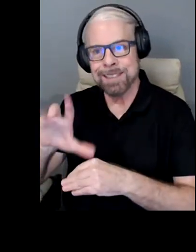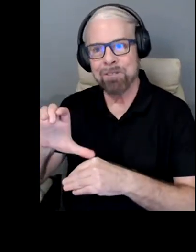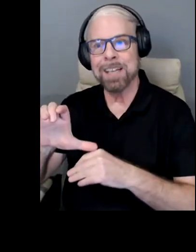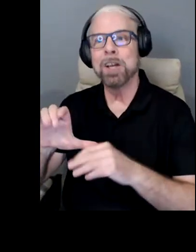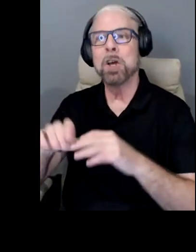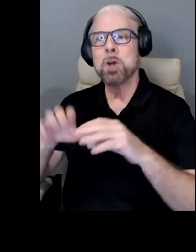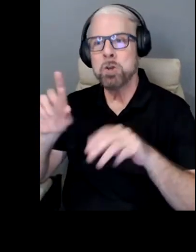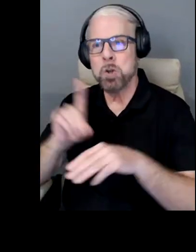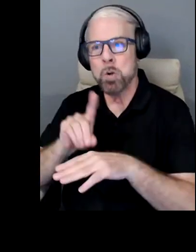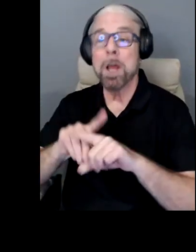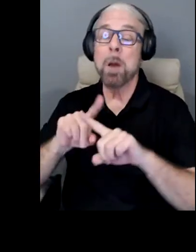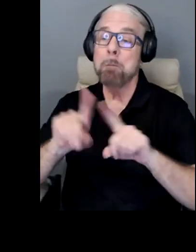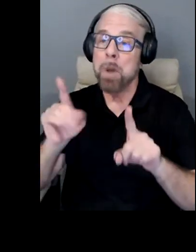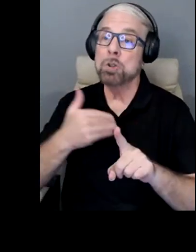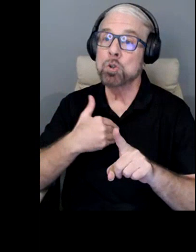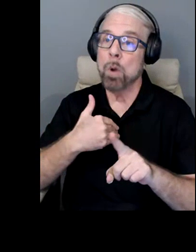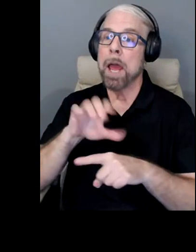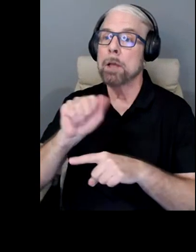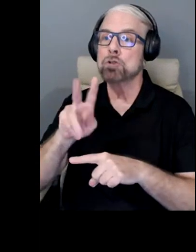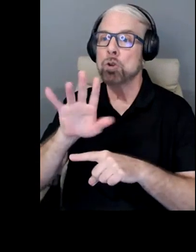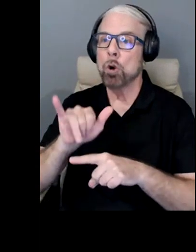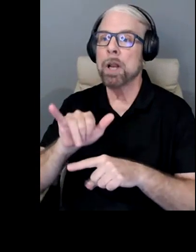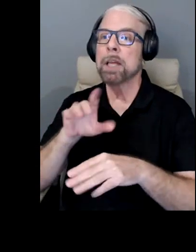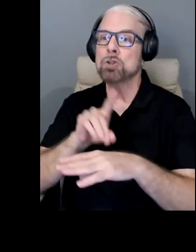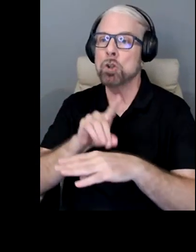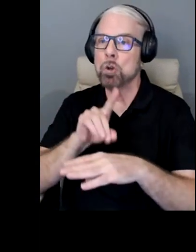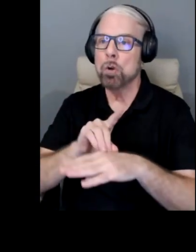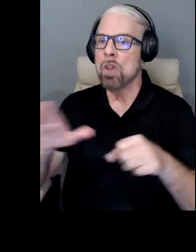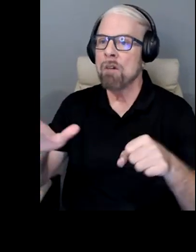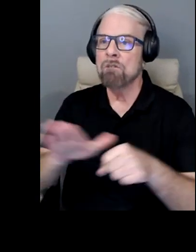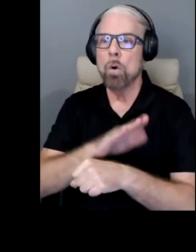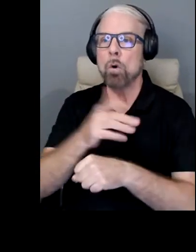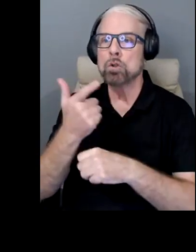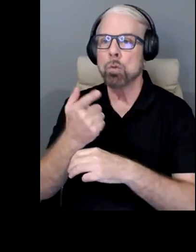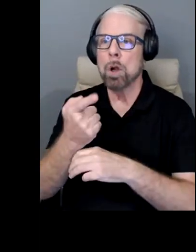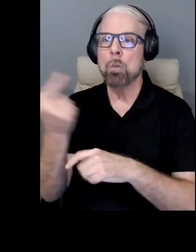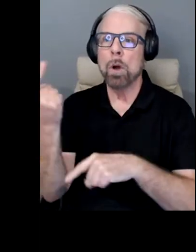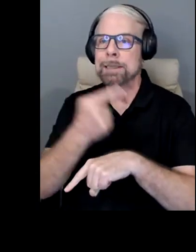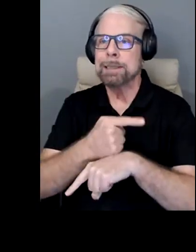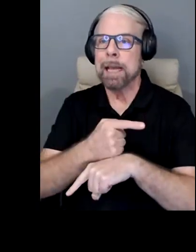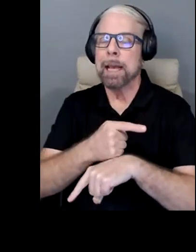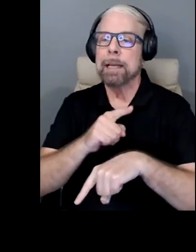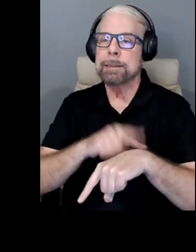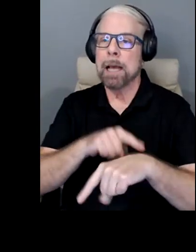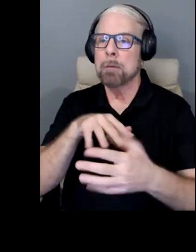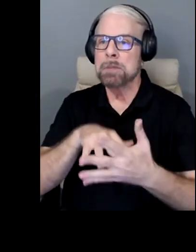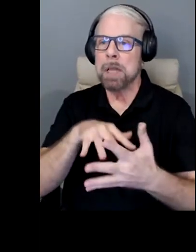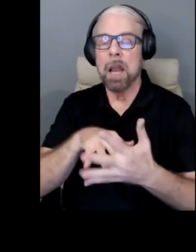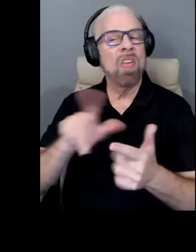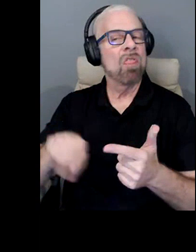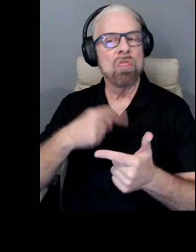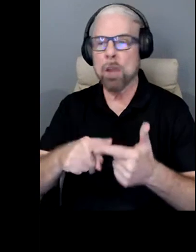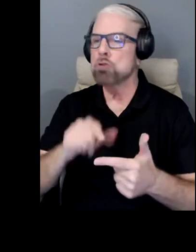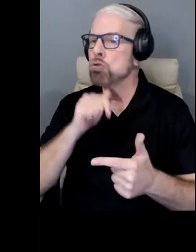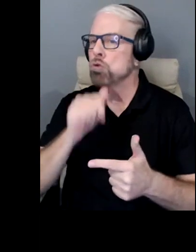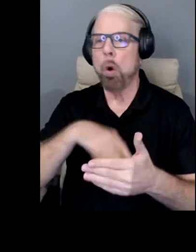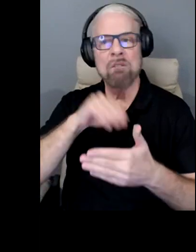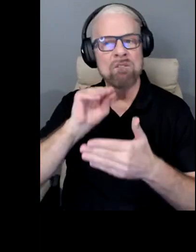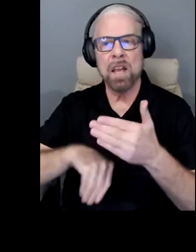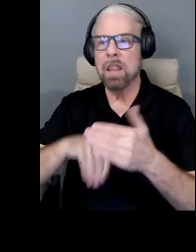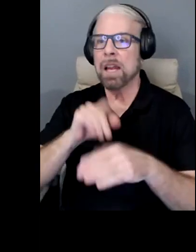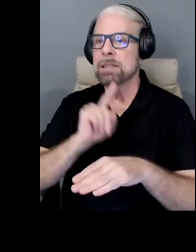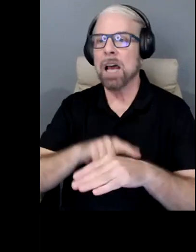if you had jury duty during the entire 21-day time study period, then you would not complete a time study tool. Similarly, if